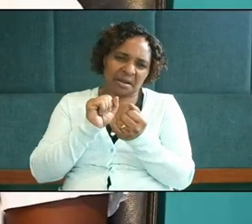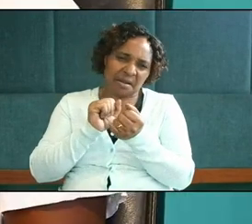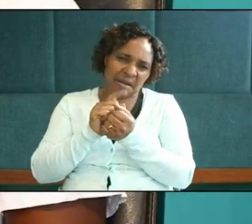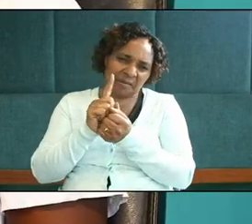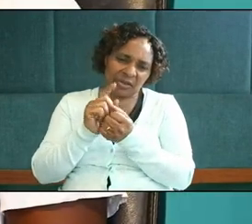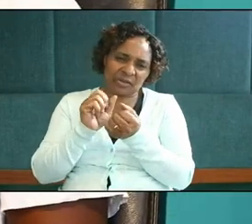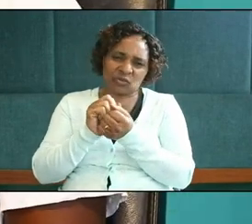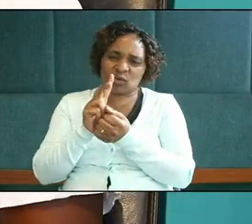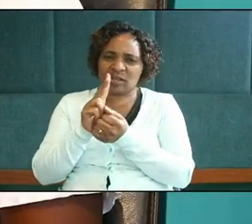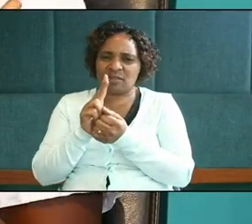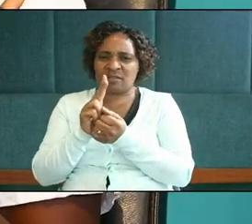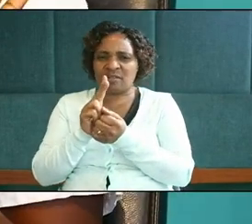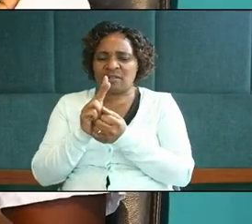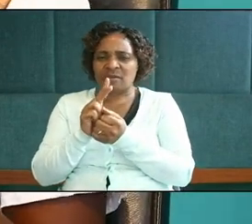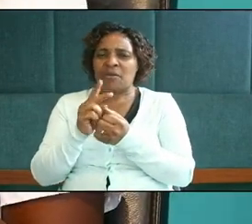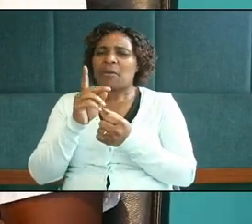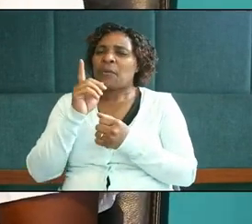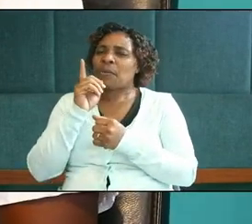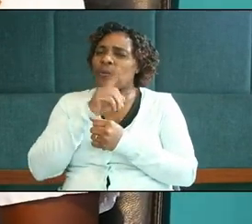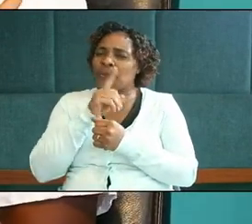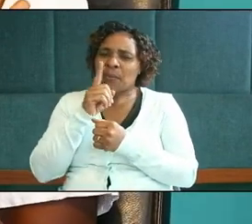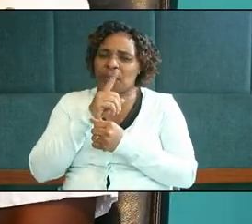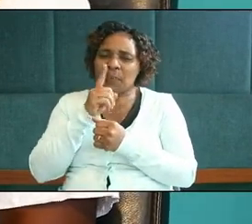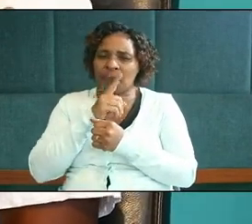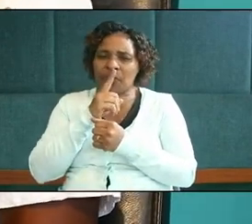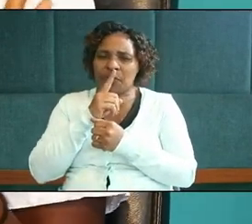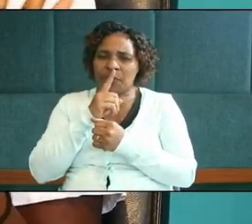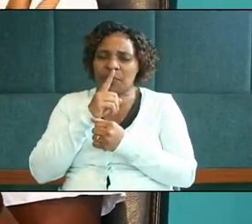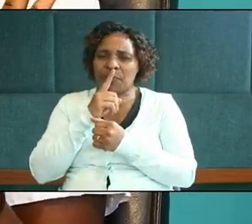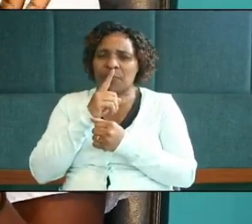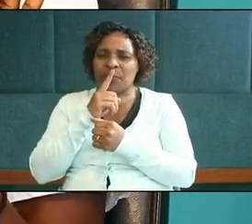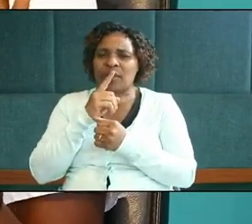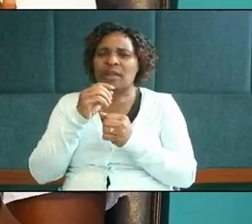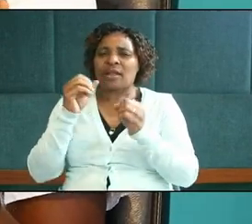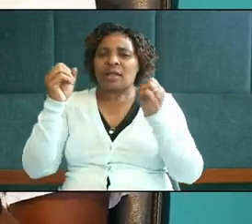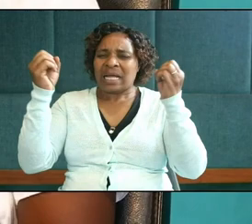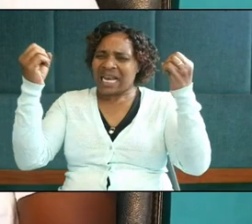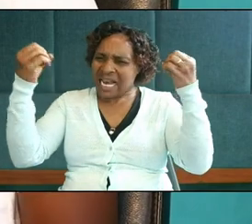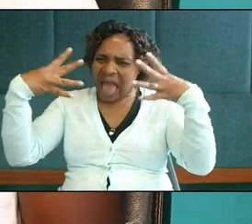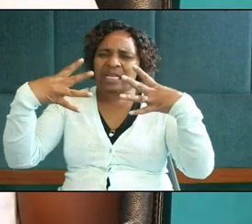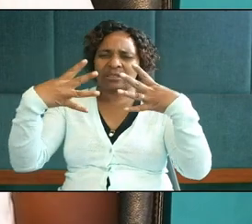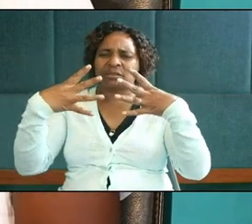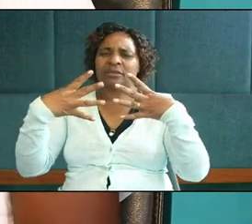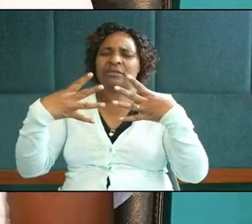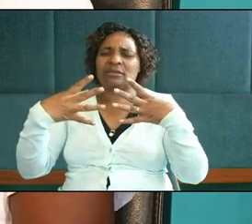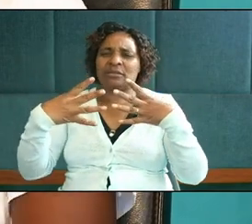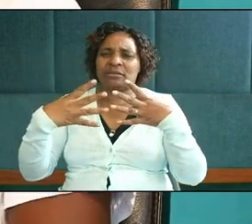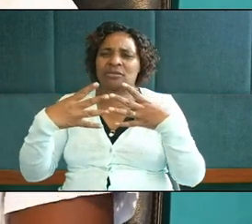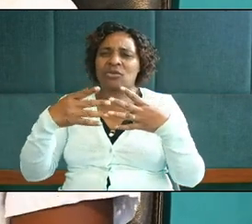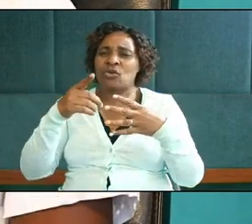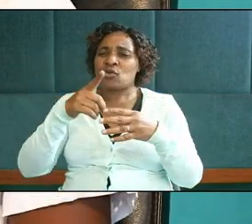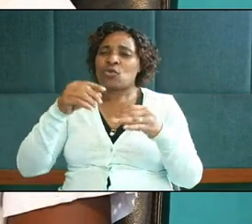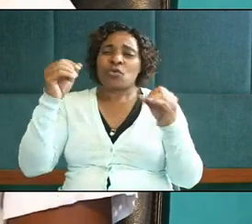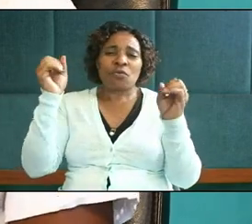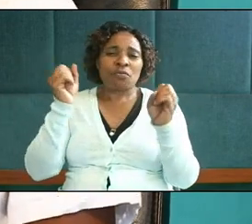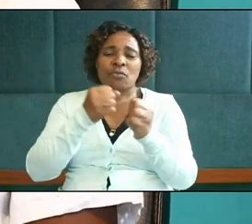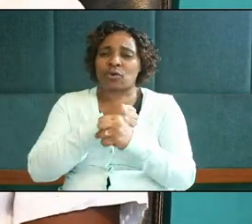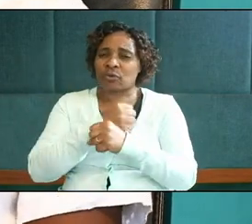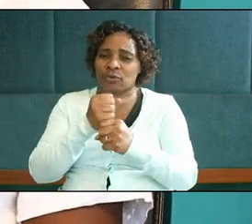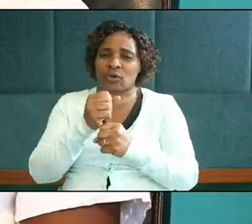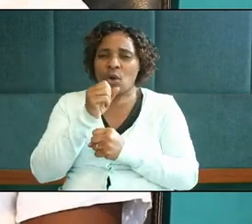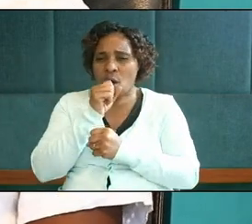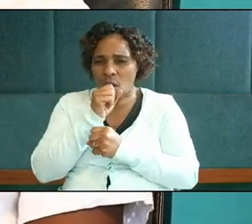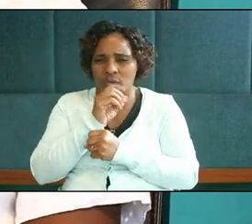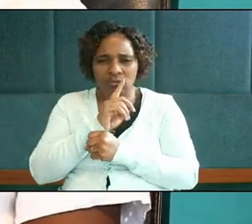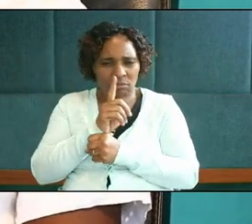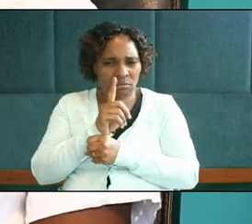my parents were strict, like inapproachable light. You do not even cough.